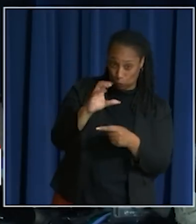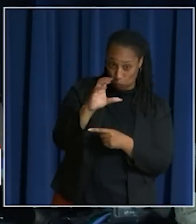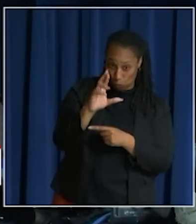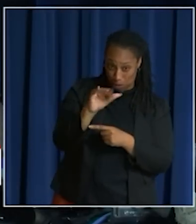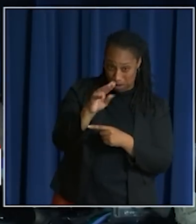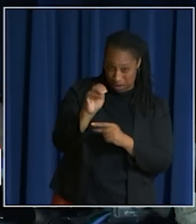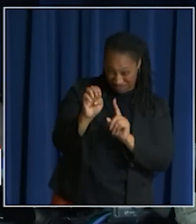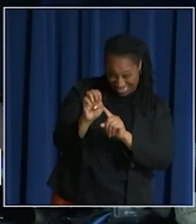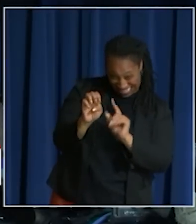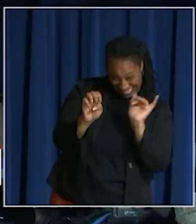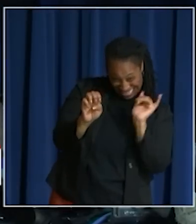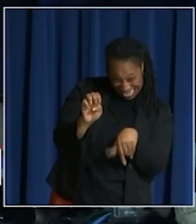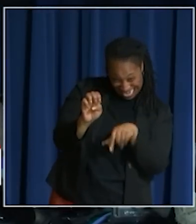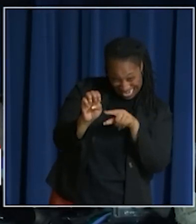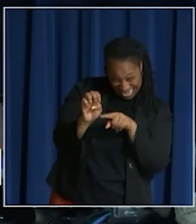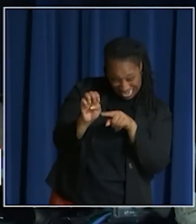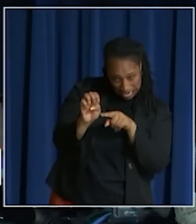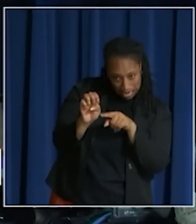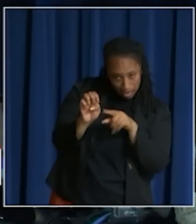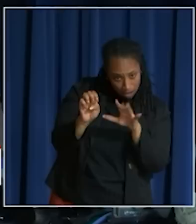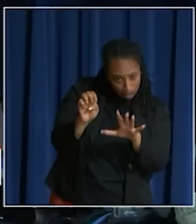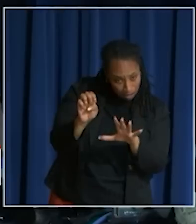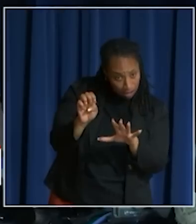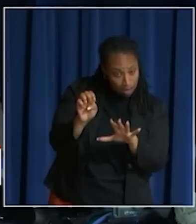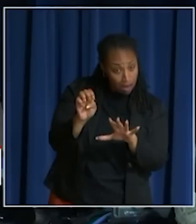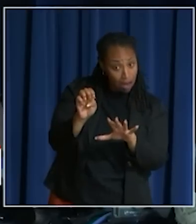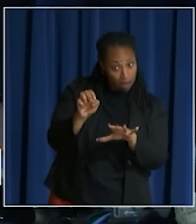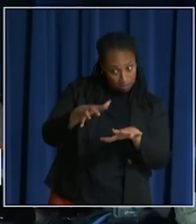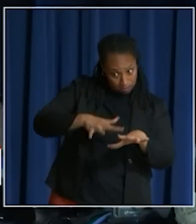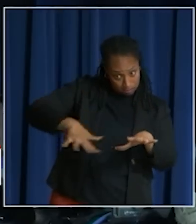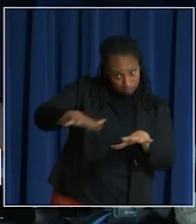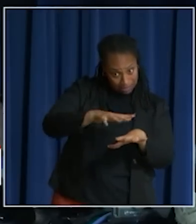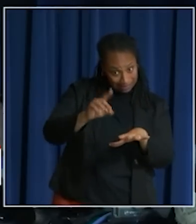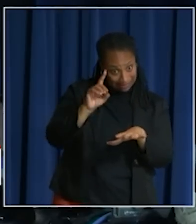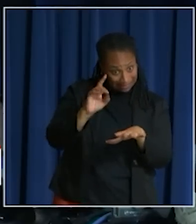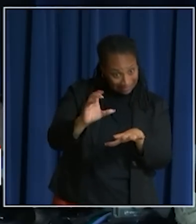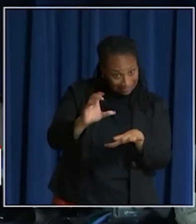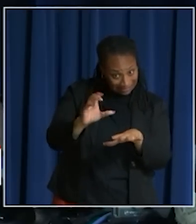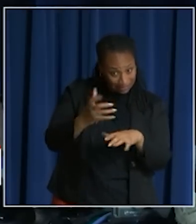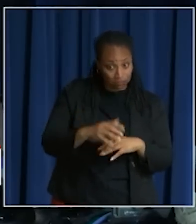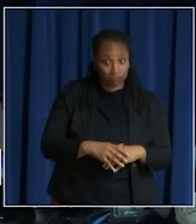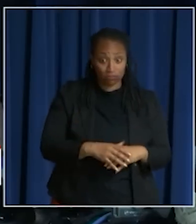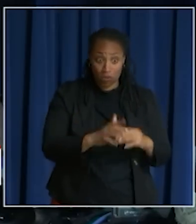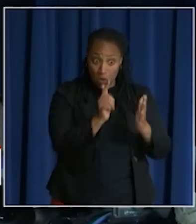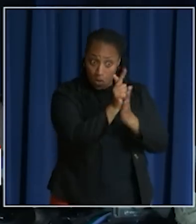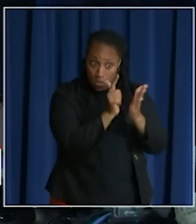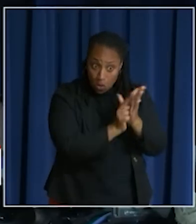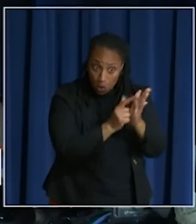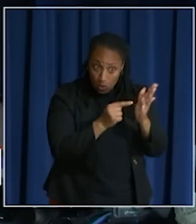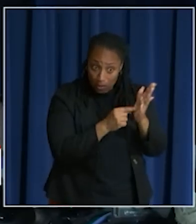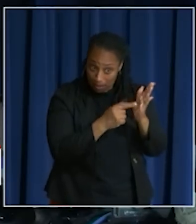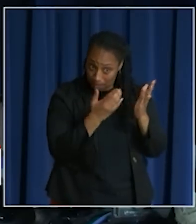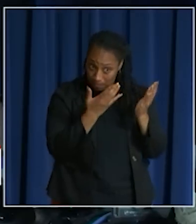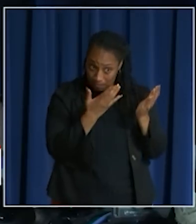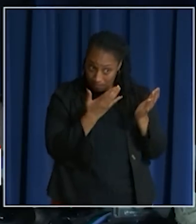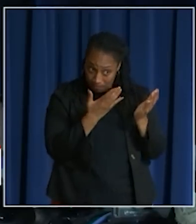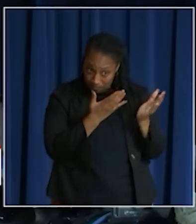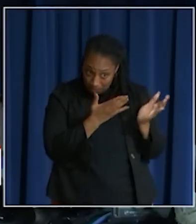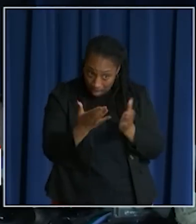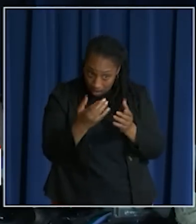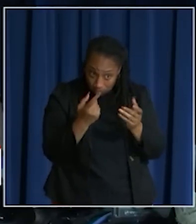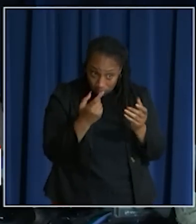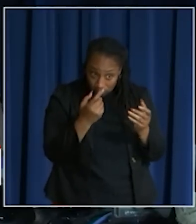for D.C., but how effective would that be as a crime prevention strategy, in your opinion? Well, I have had a